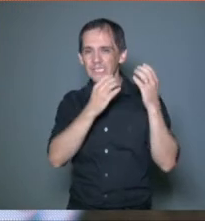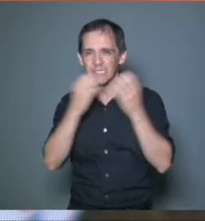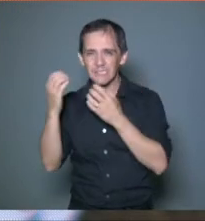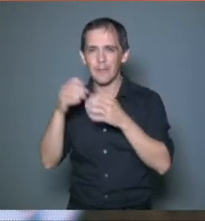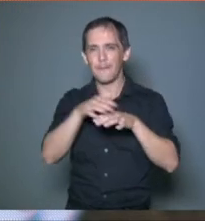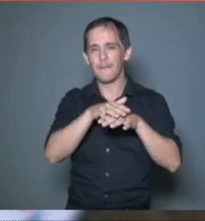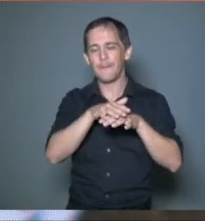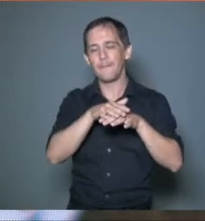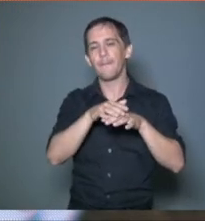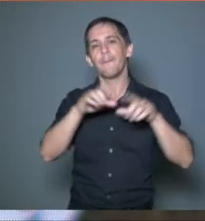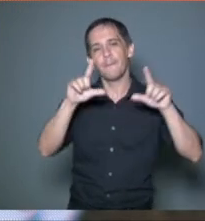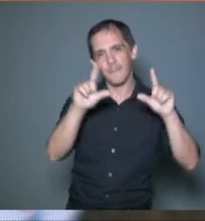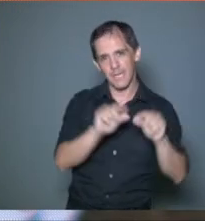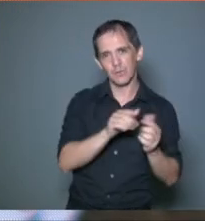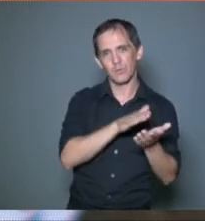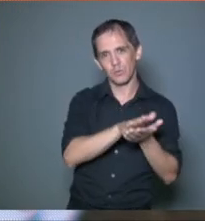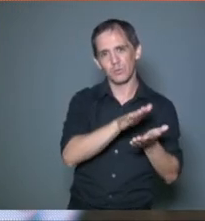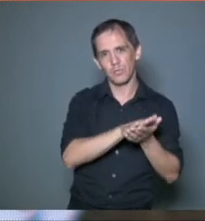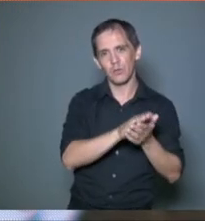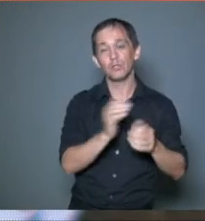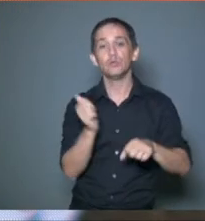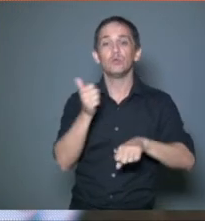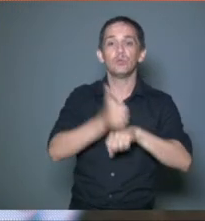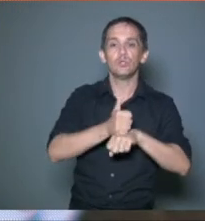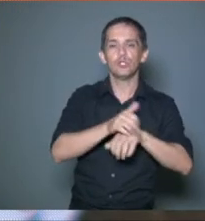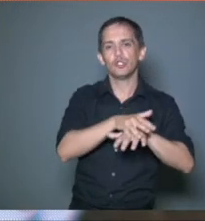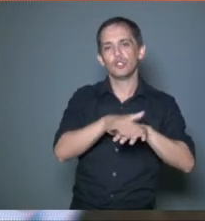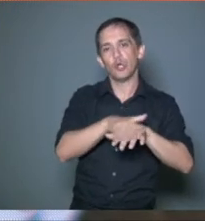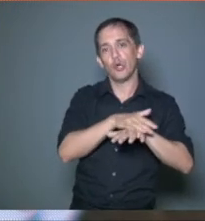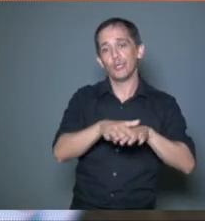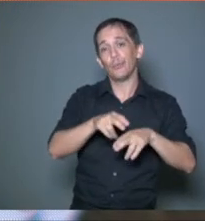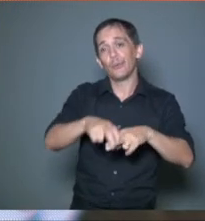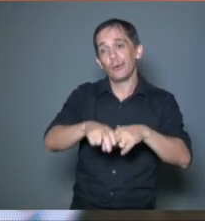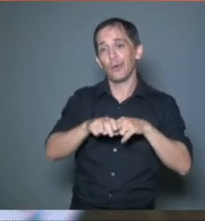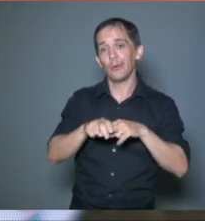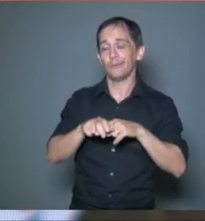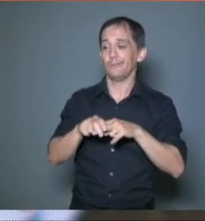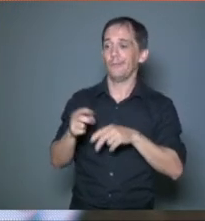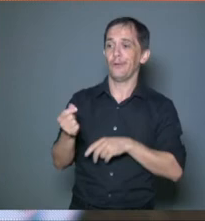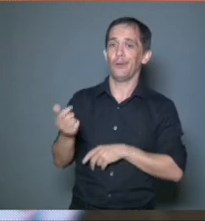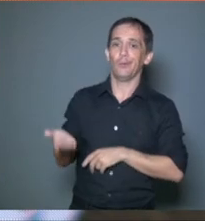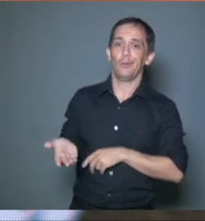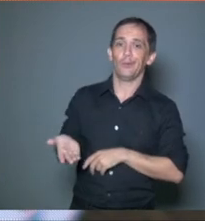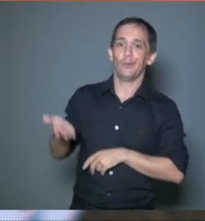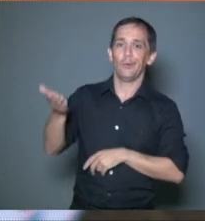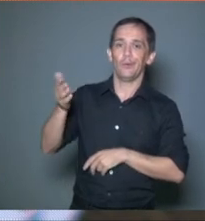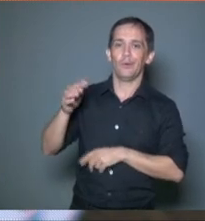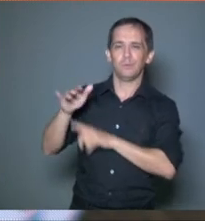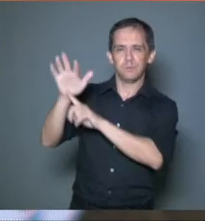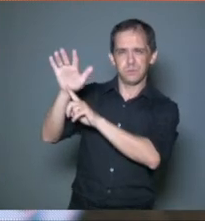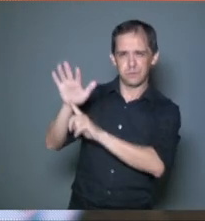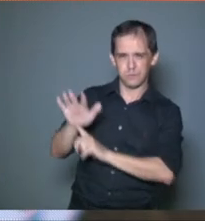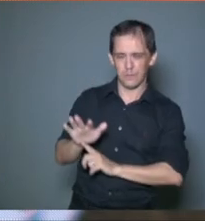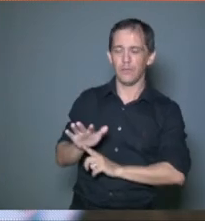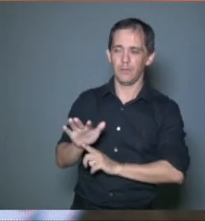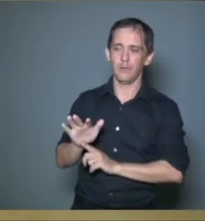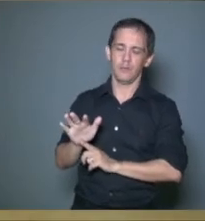be planting less corn and a bit more soybean because of the high fertilizer